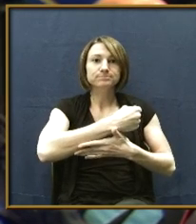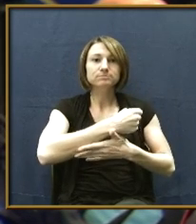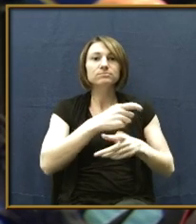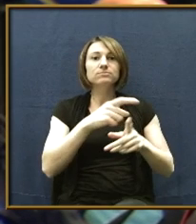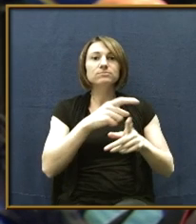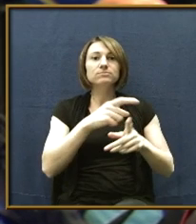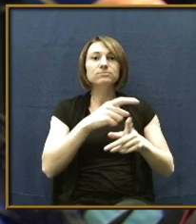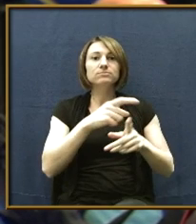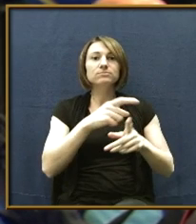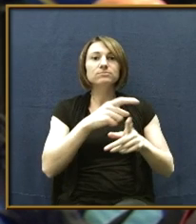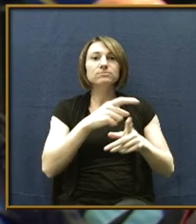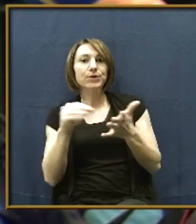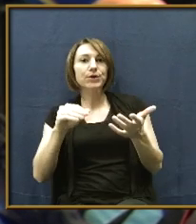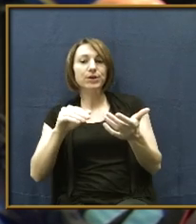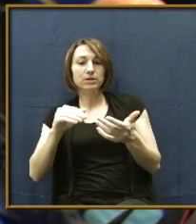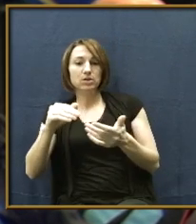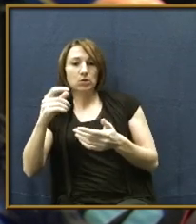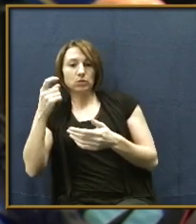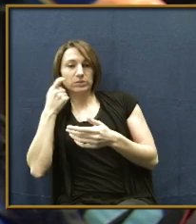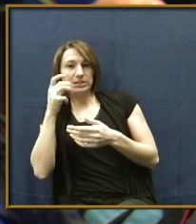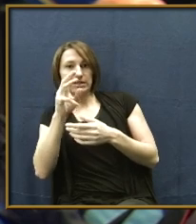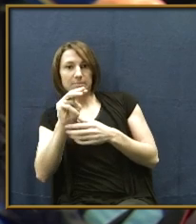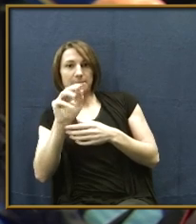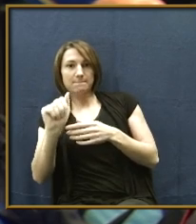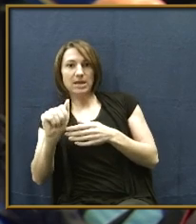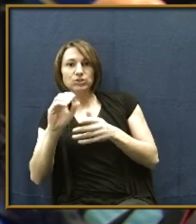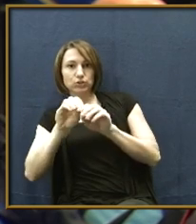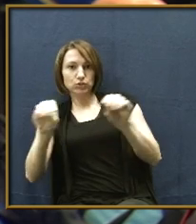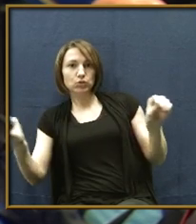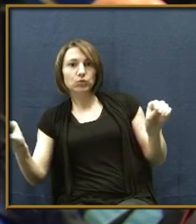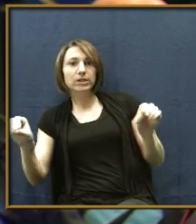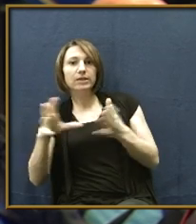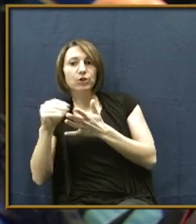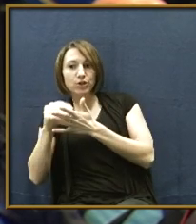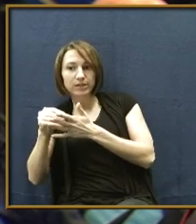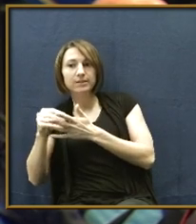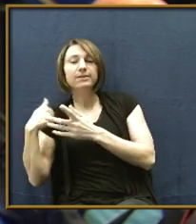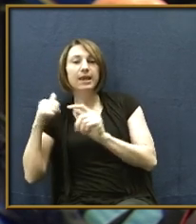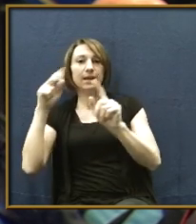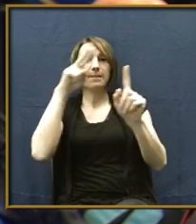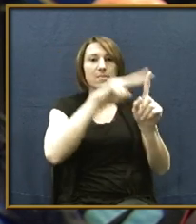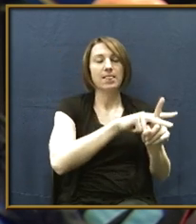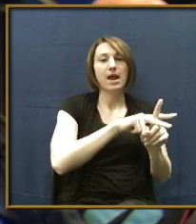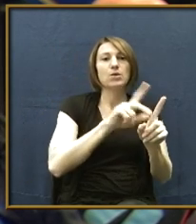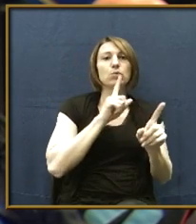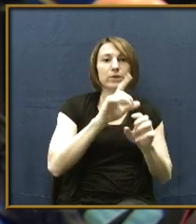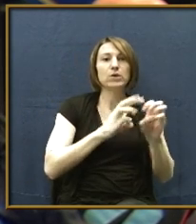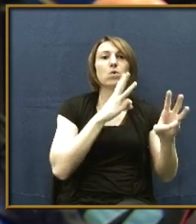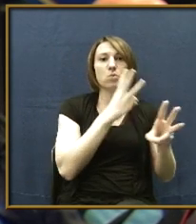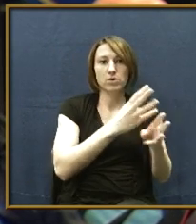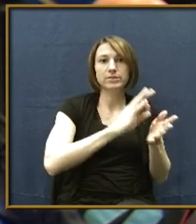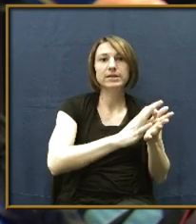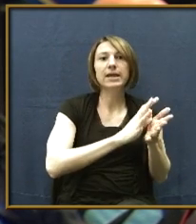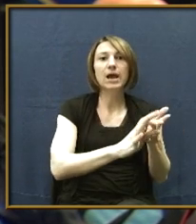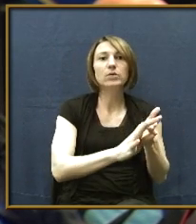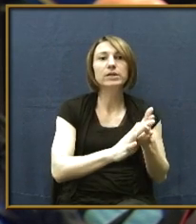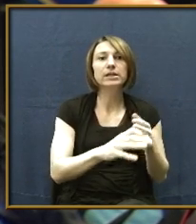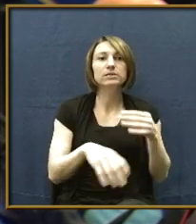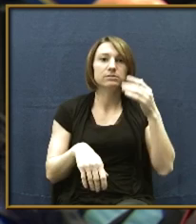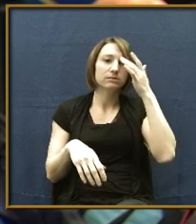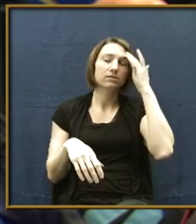I learned to dreaded auditing standards, risk assessments that I had learned in college, and more